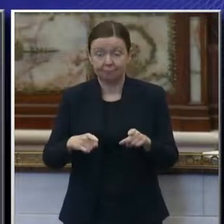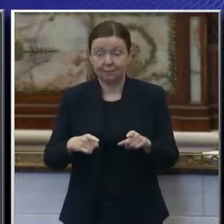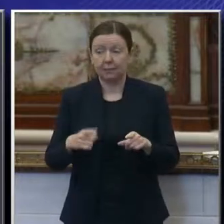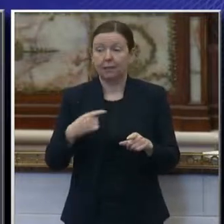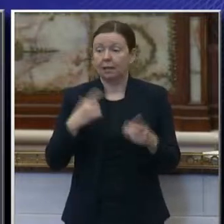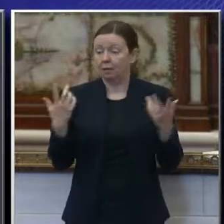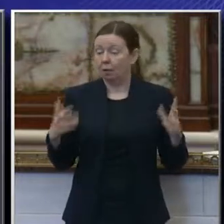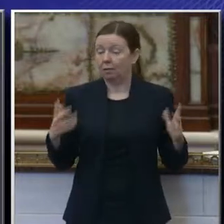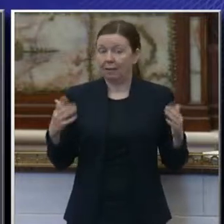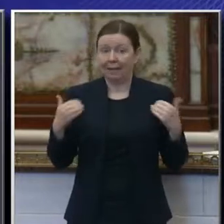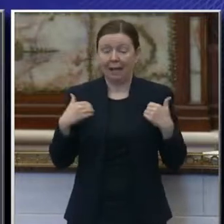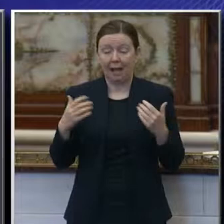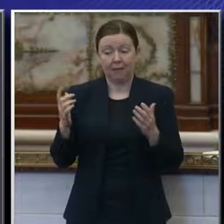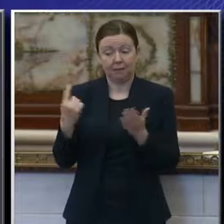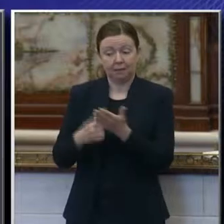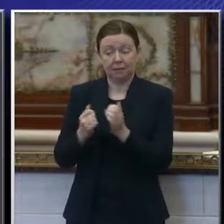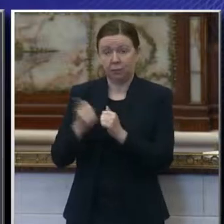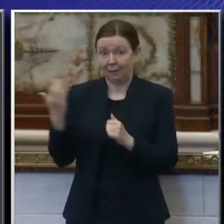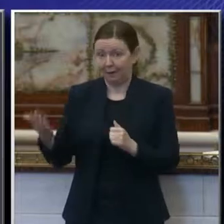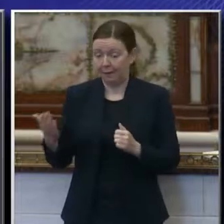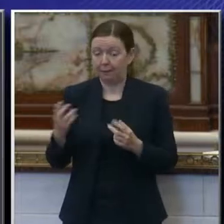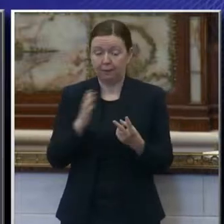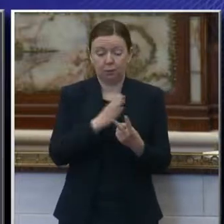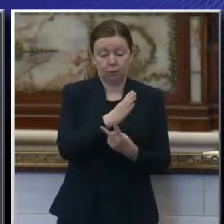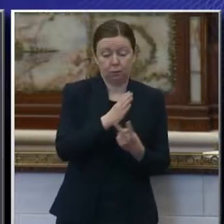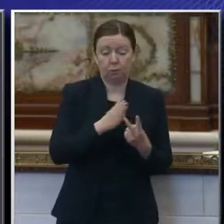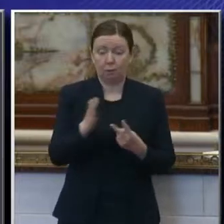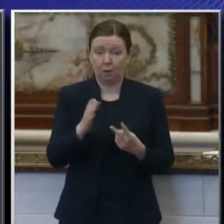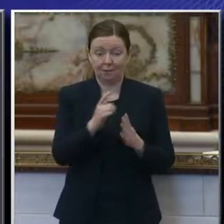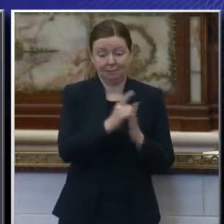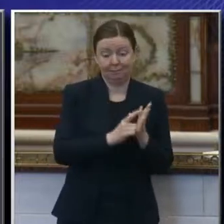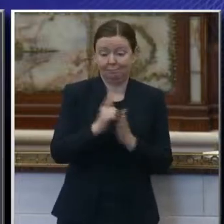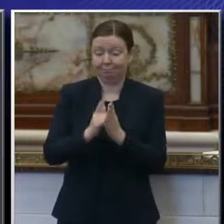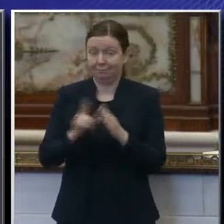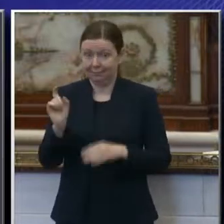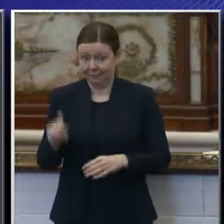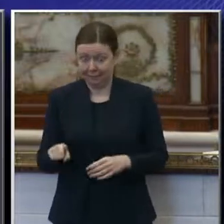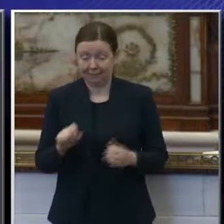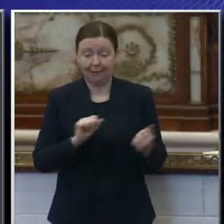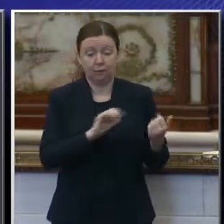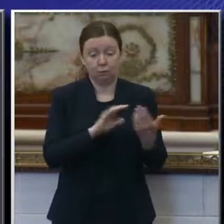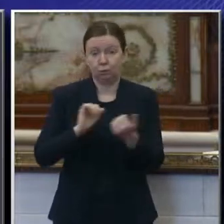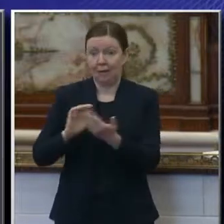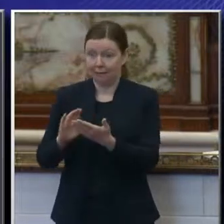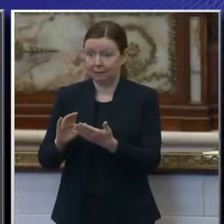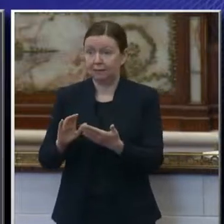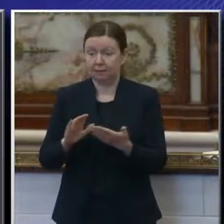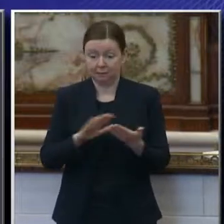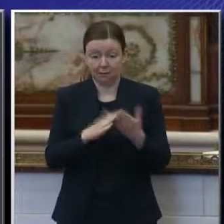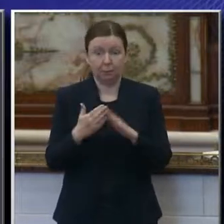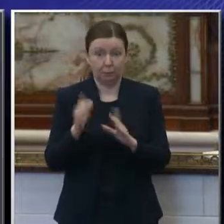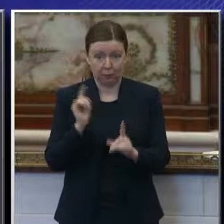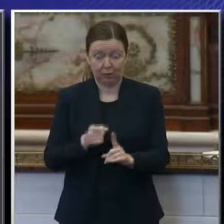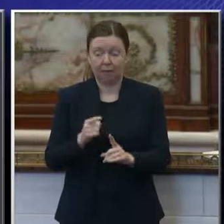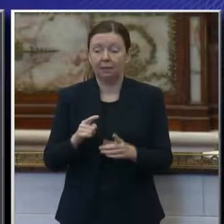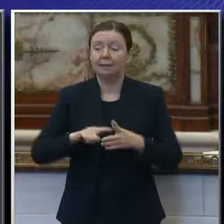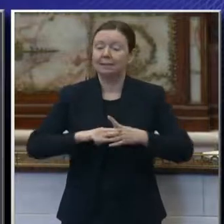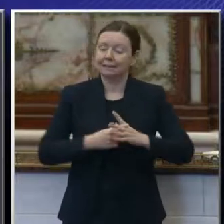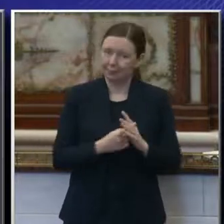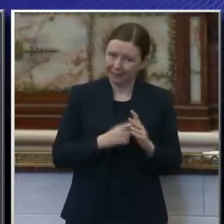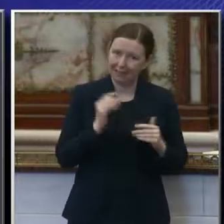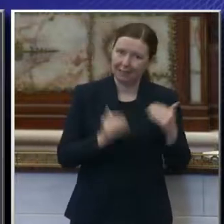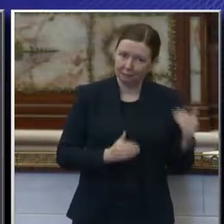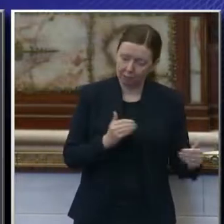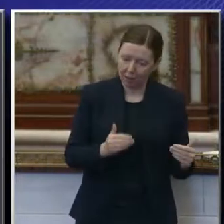Hilco regarding that aspect. There's two parts of legislation that addresses this development project. This is the beginning of the process and